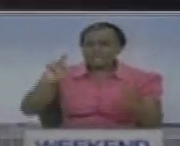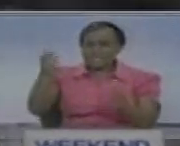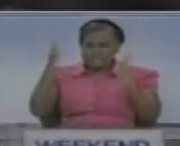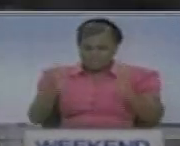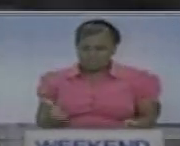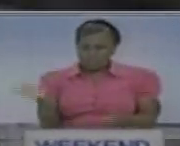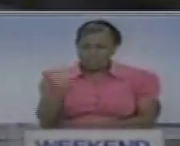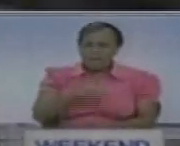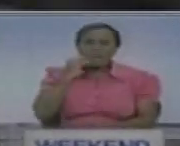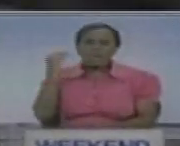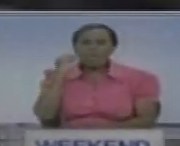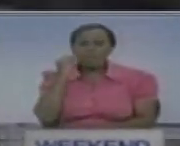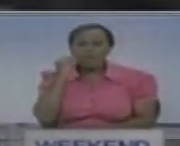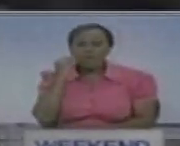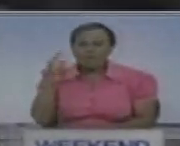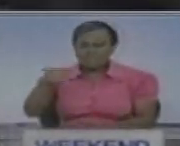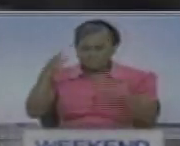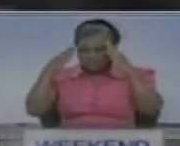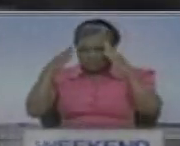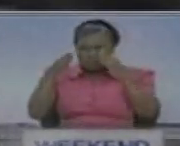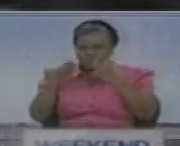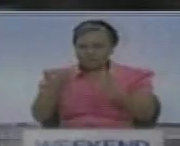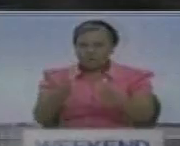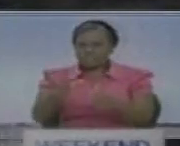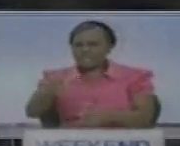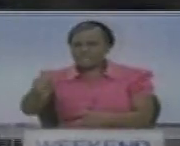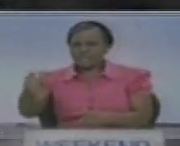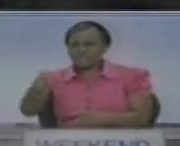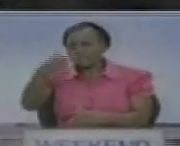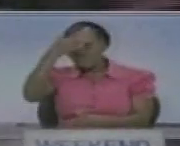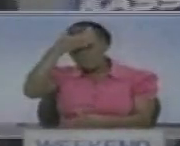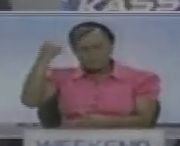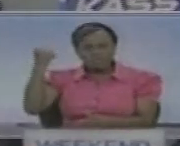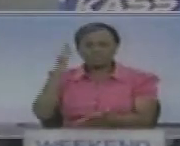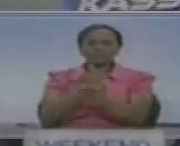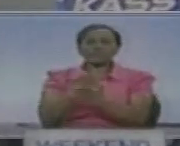yetu. Wametilia mkazo mambo ya amani, wakasahau na yale mengine.